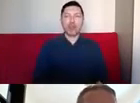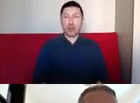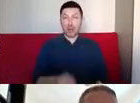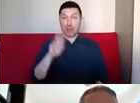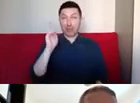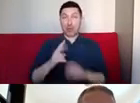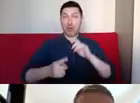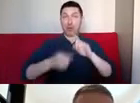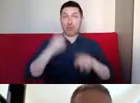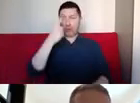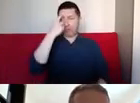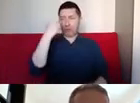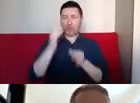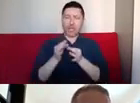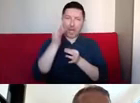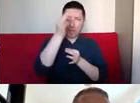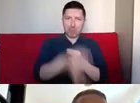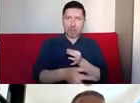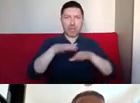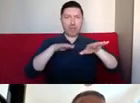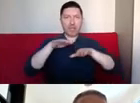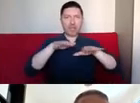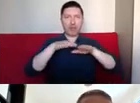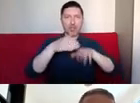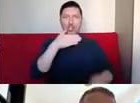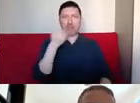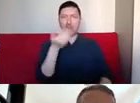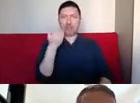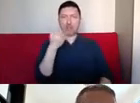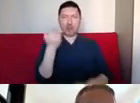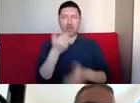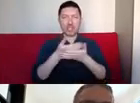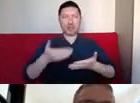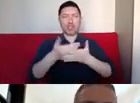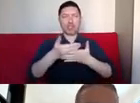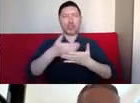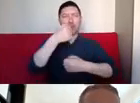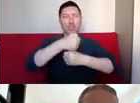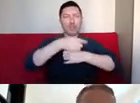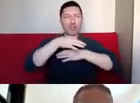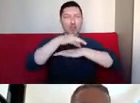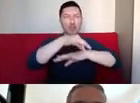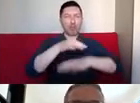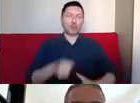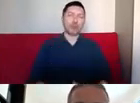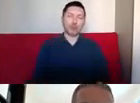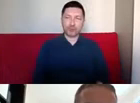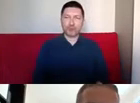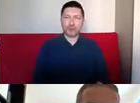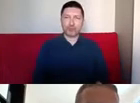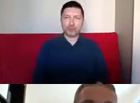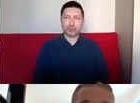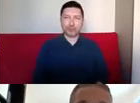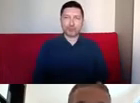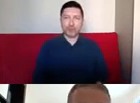employment methodologies such as supported employment. And talking about supported employment, in the next